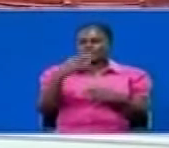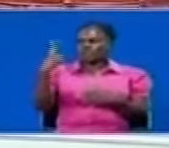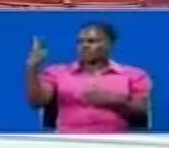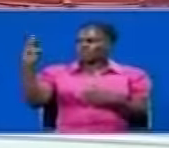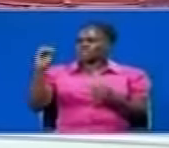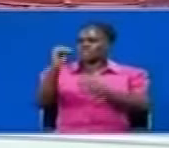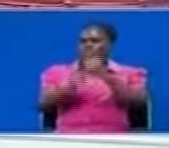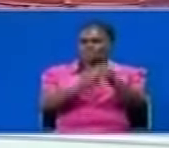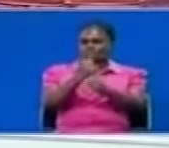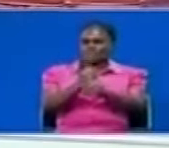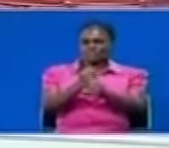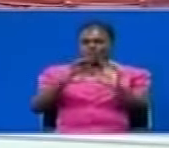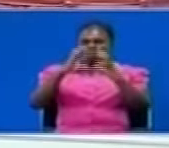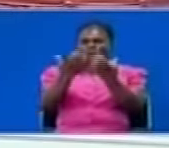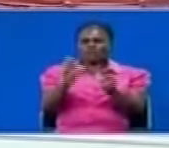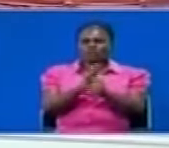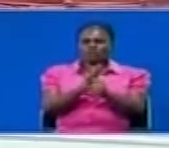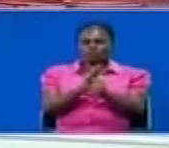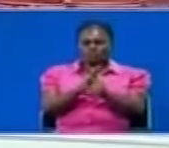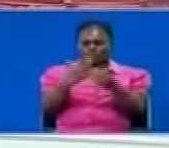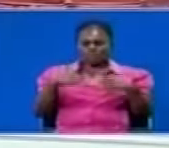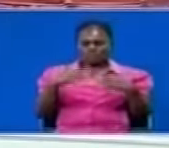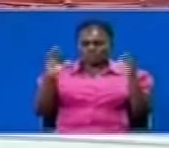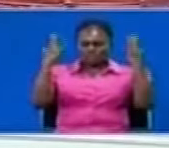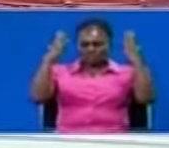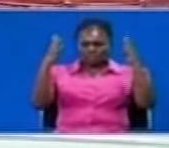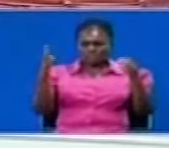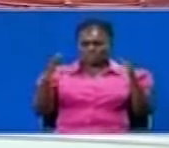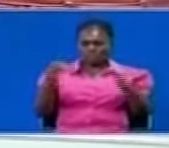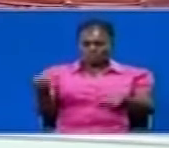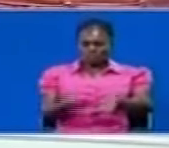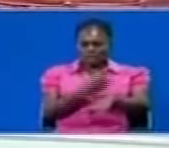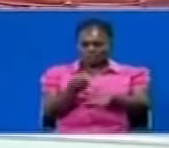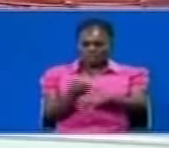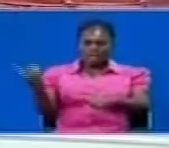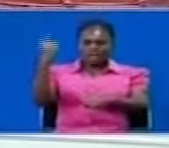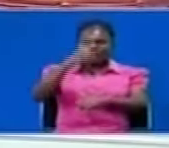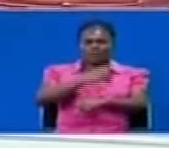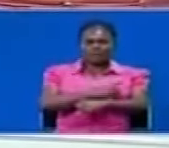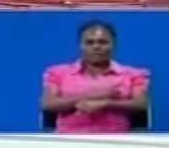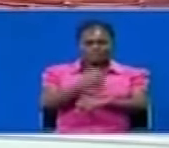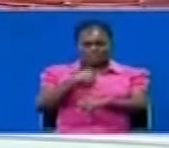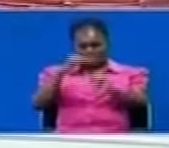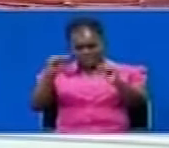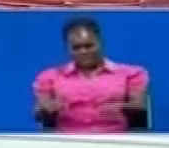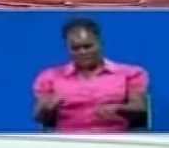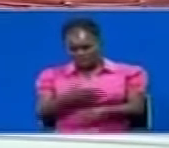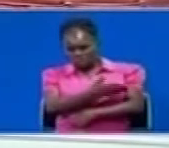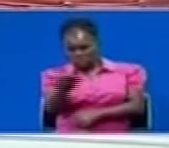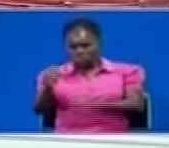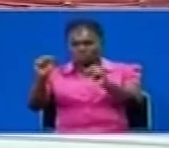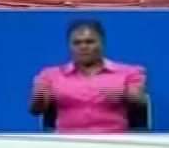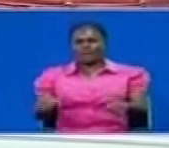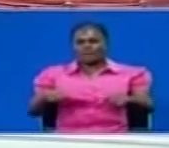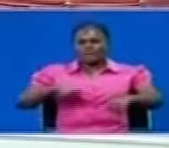2 decades. As people world over mark the World Cancer Day, it was deliberately themed We Can, I Can, calling everyone into an